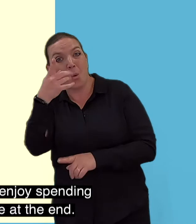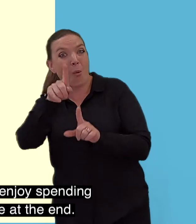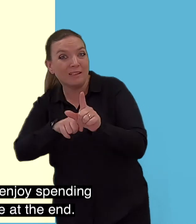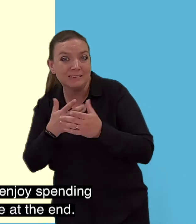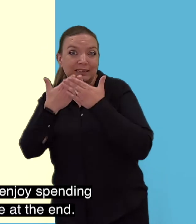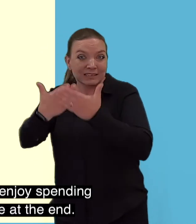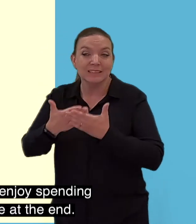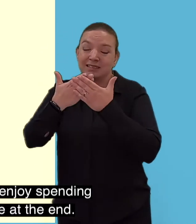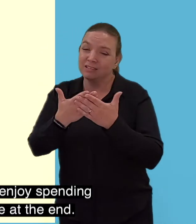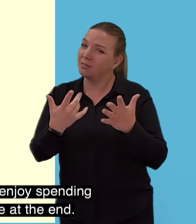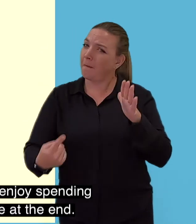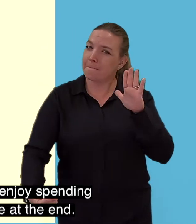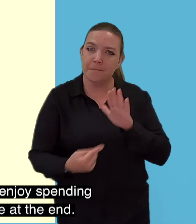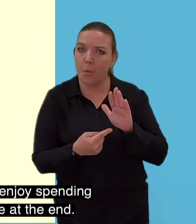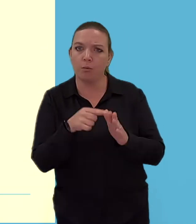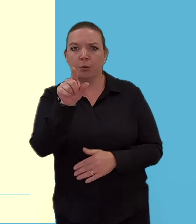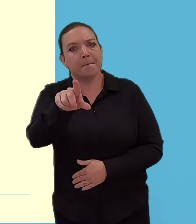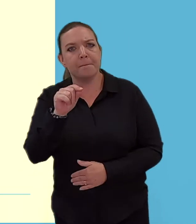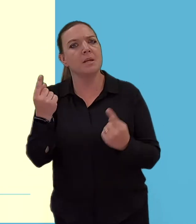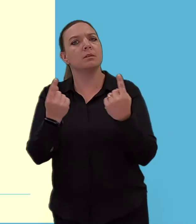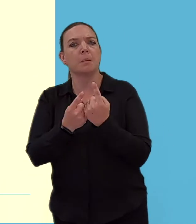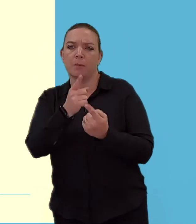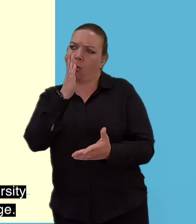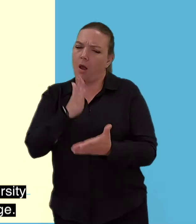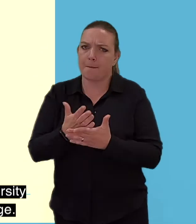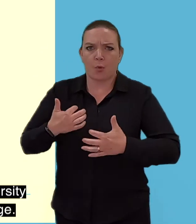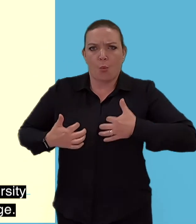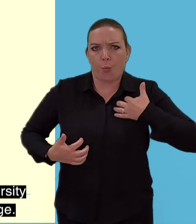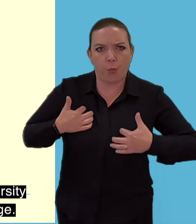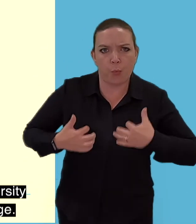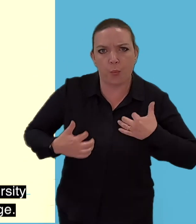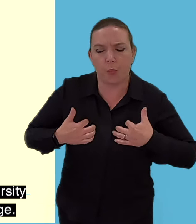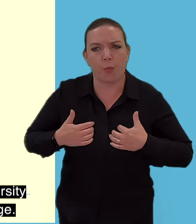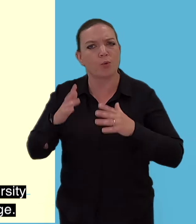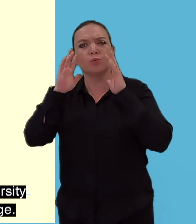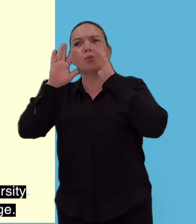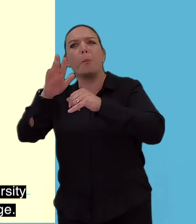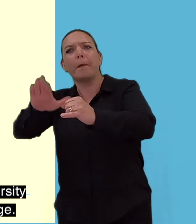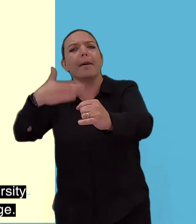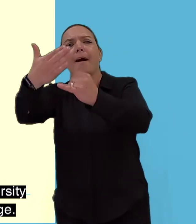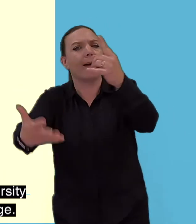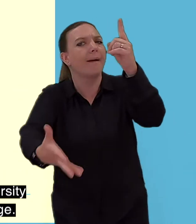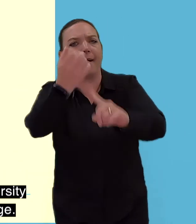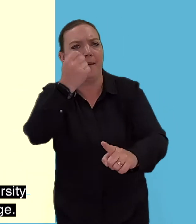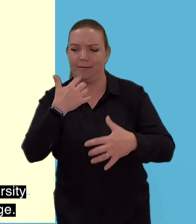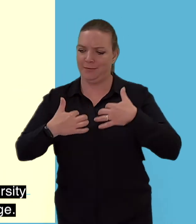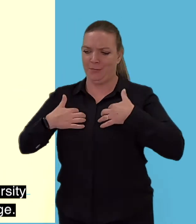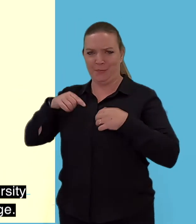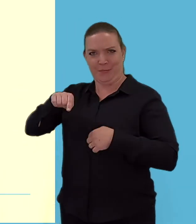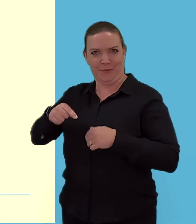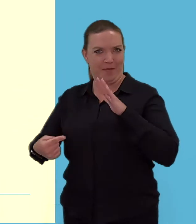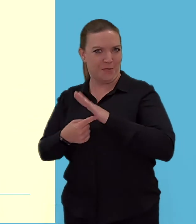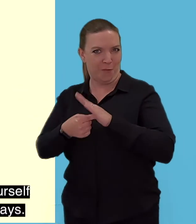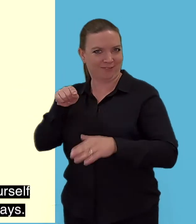on, regardless of the outcome at the end. Another motivation to study at university could be to take on a new